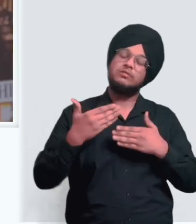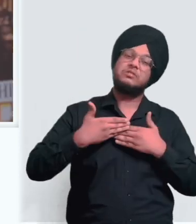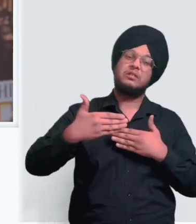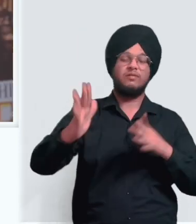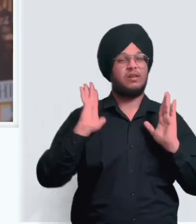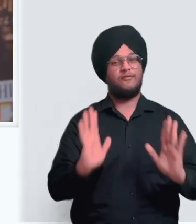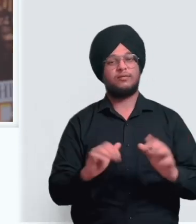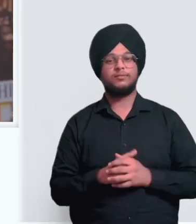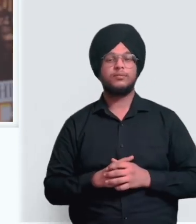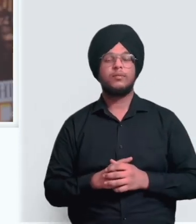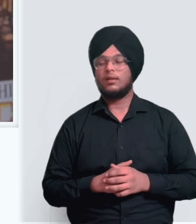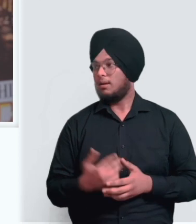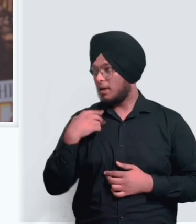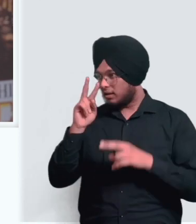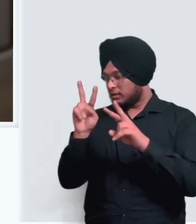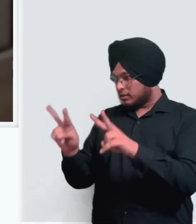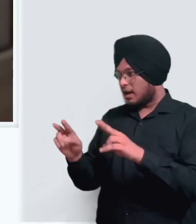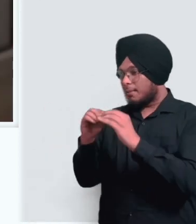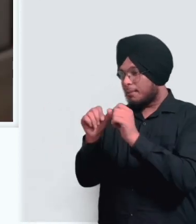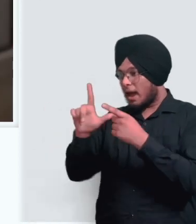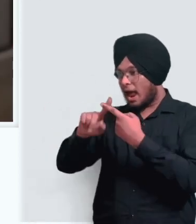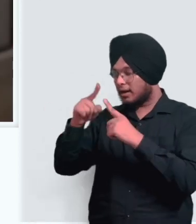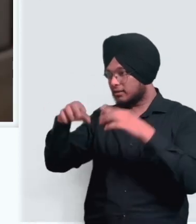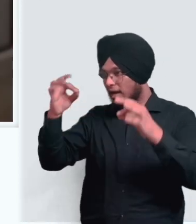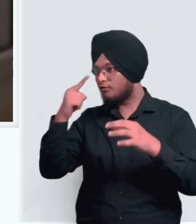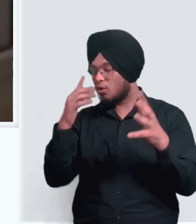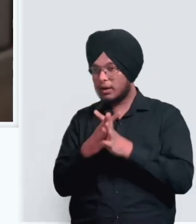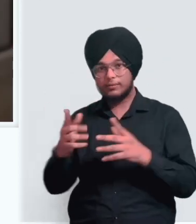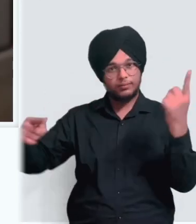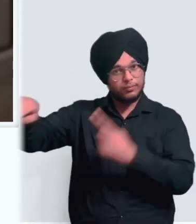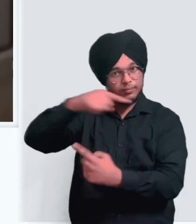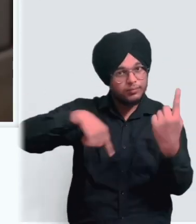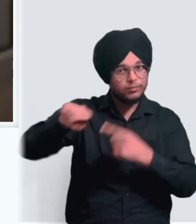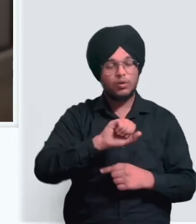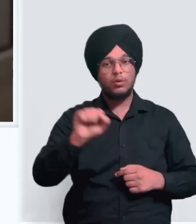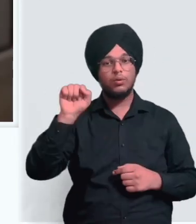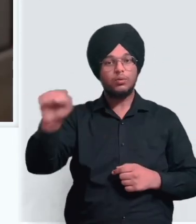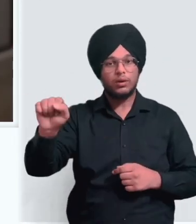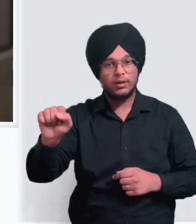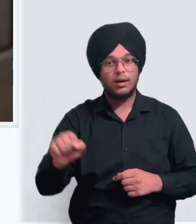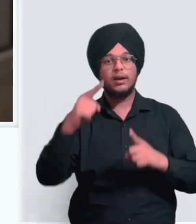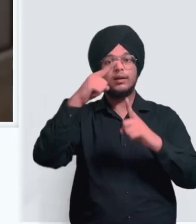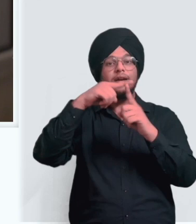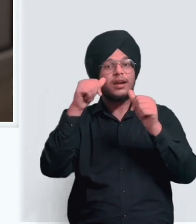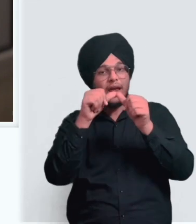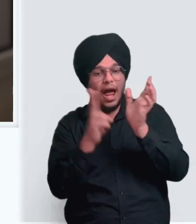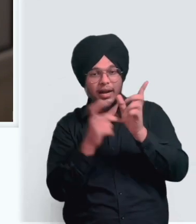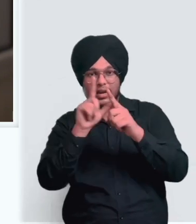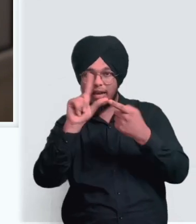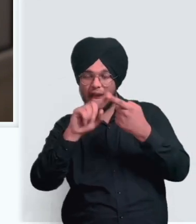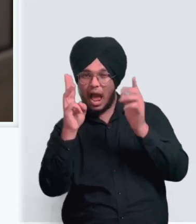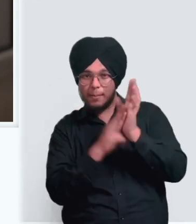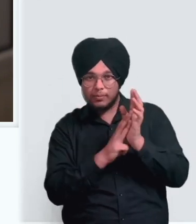viewed the Nautch girl as a threat to society. Historically, women have played an important role in the performing arts,